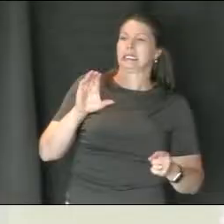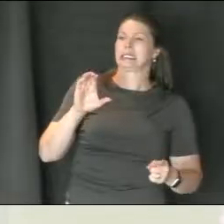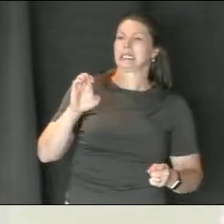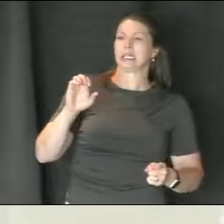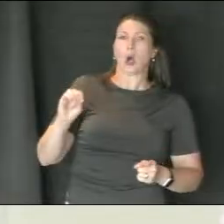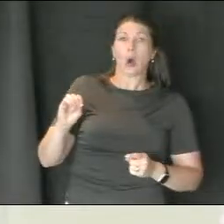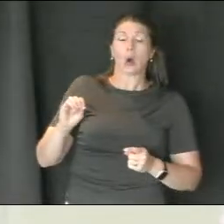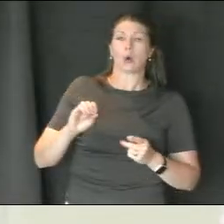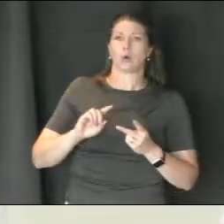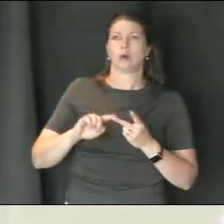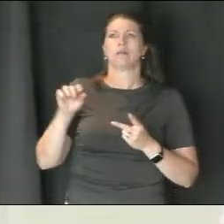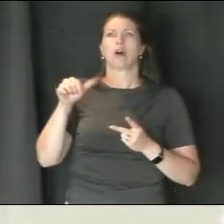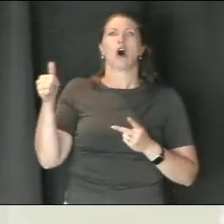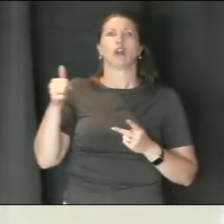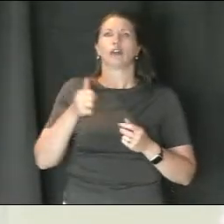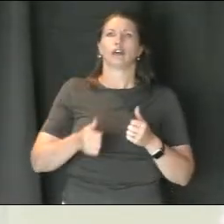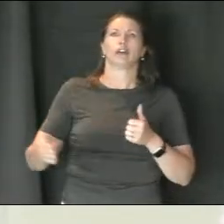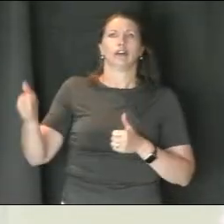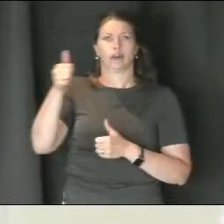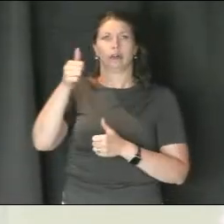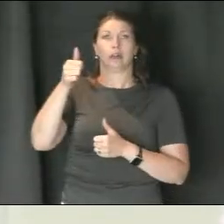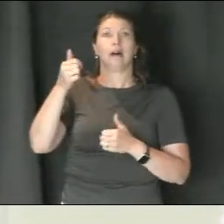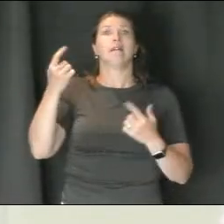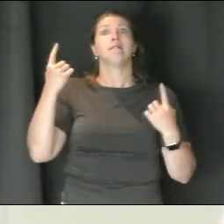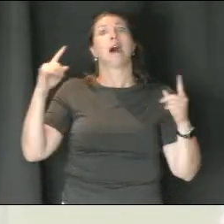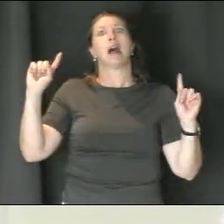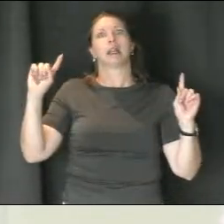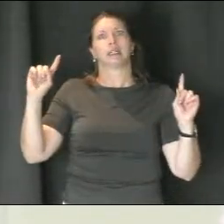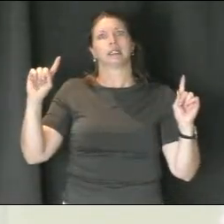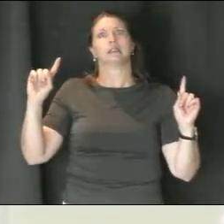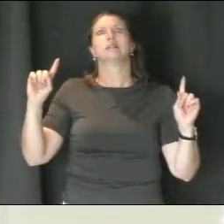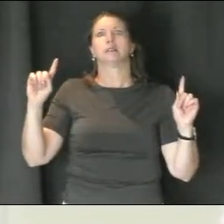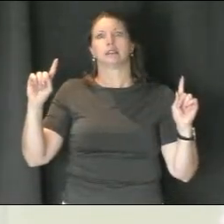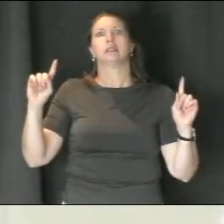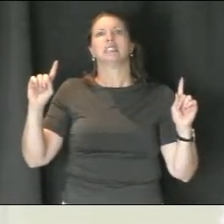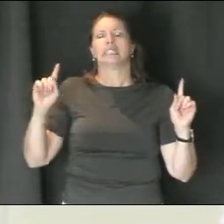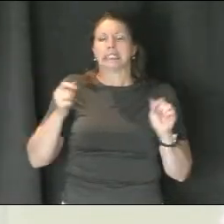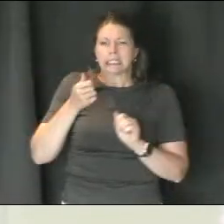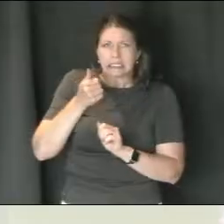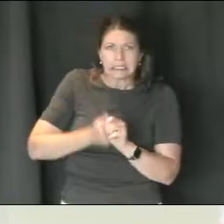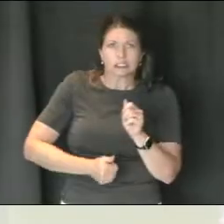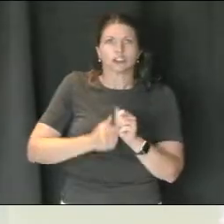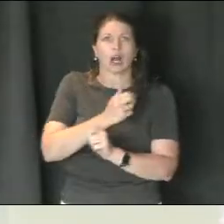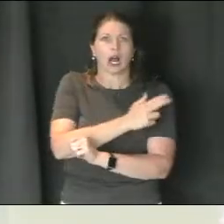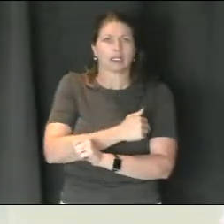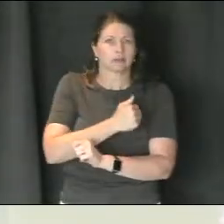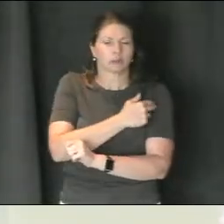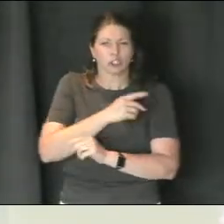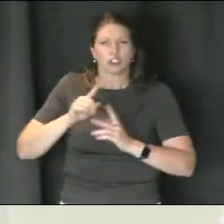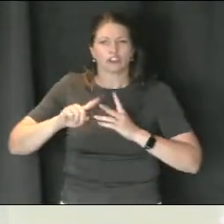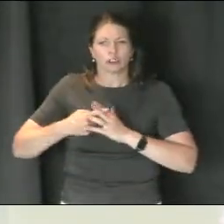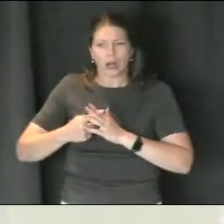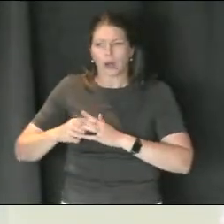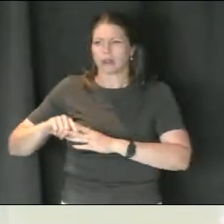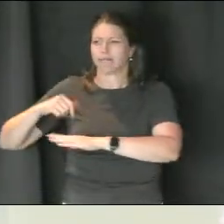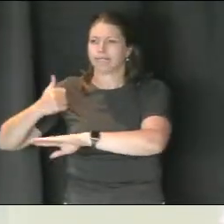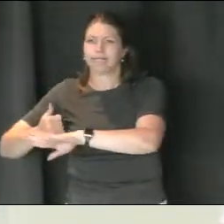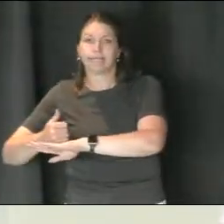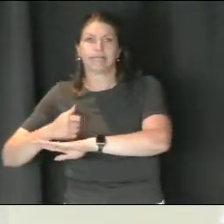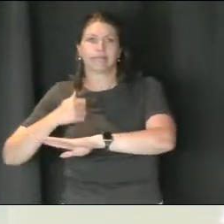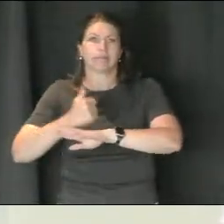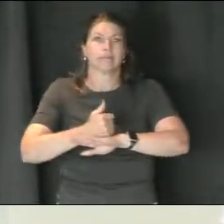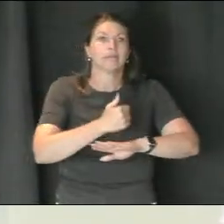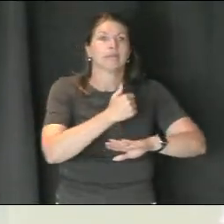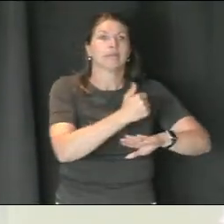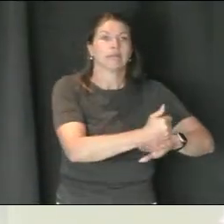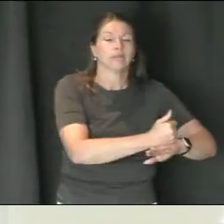others, they bought into it. And one by one, these washrooms started to be opened in,